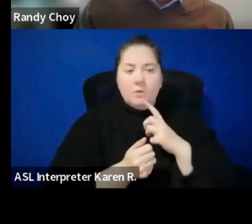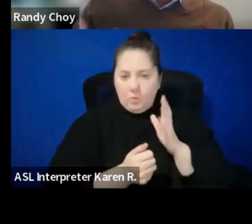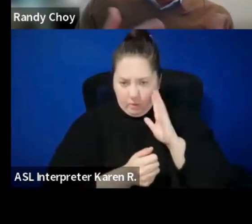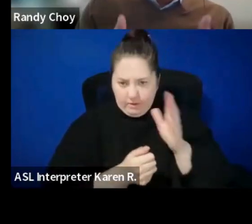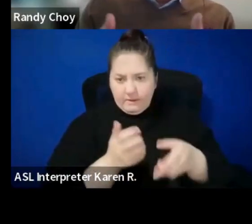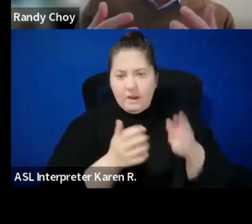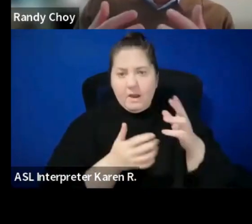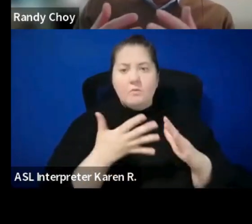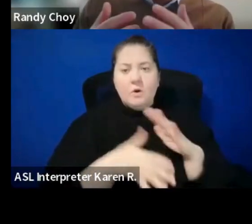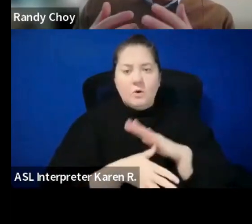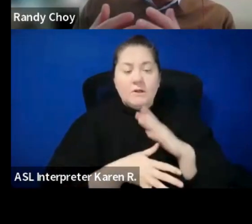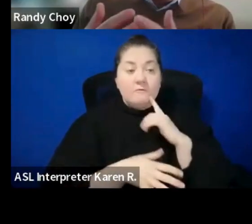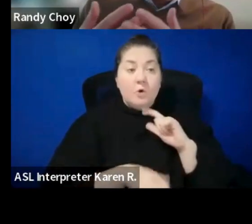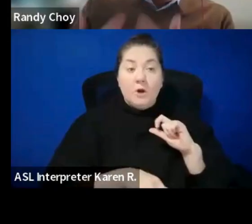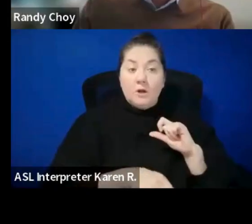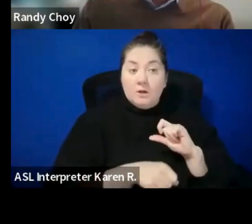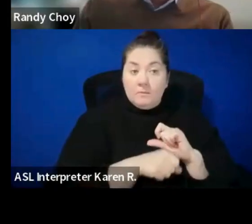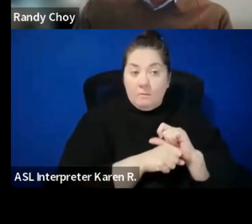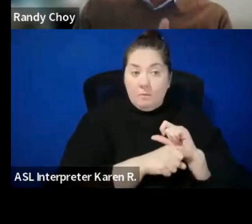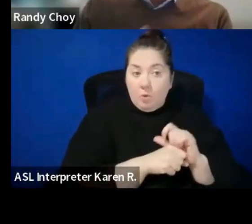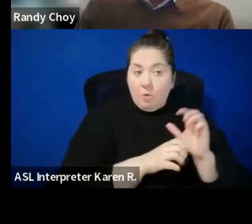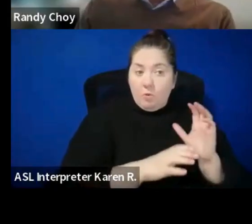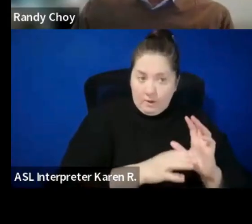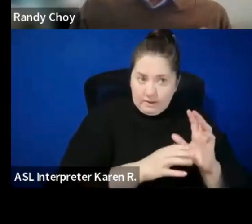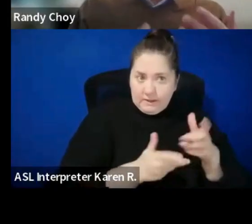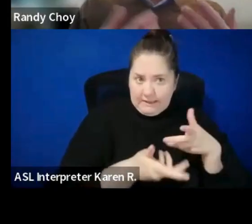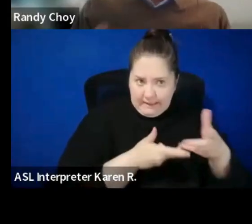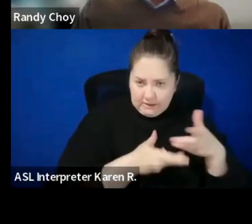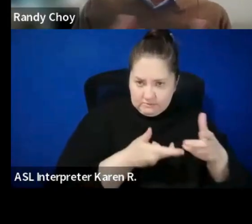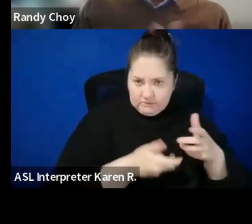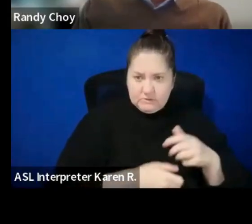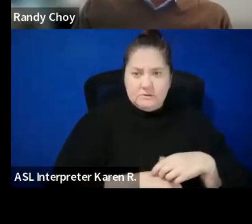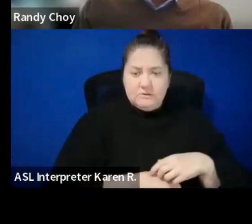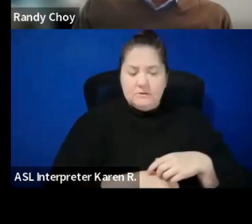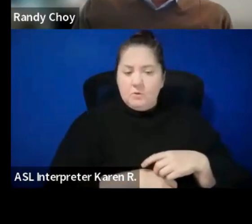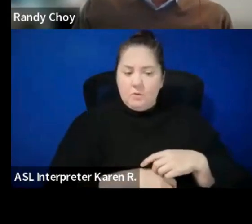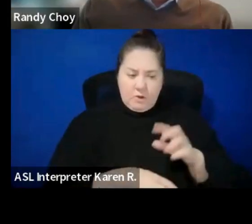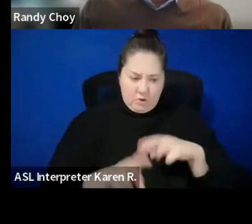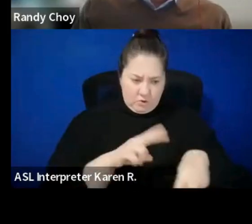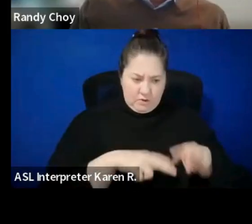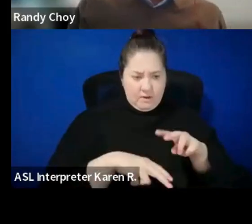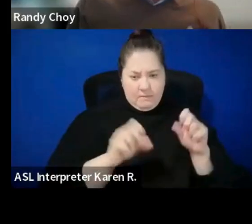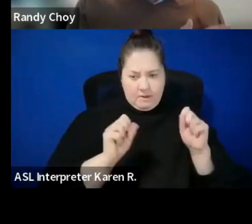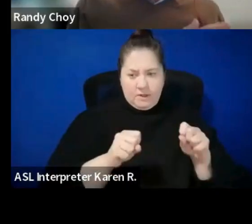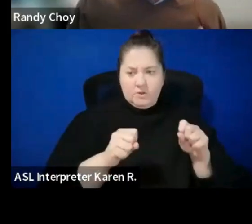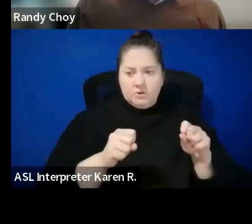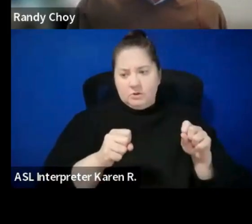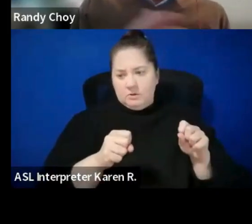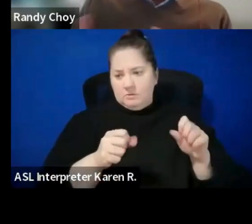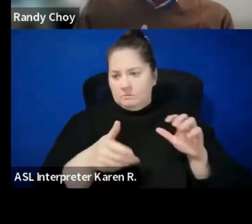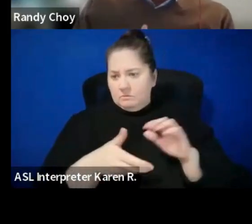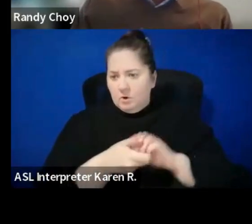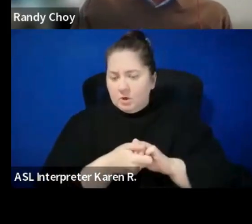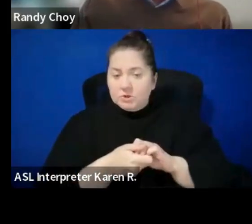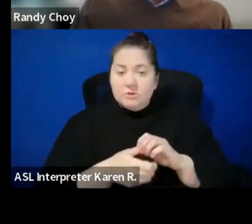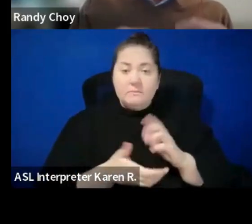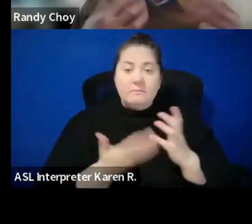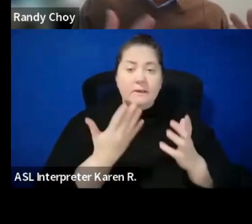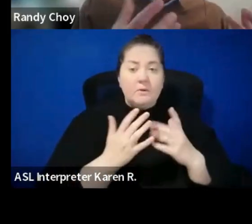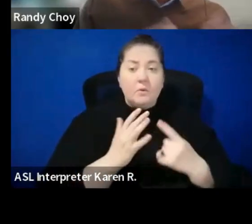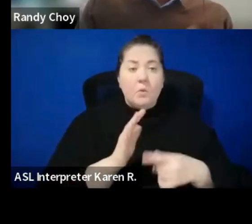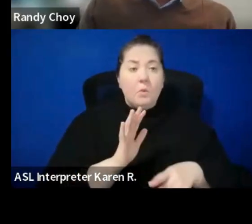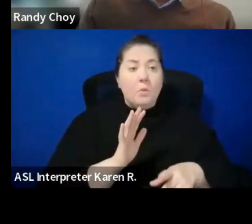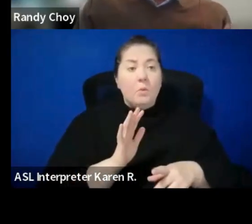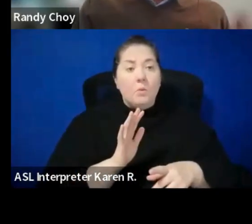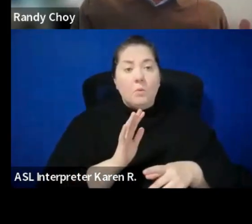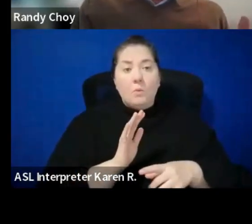us as we look at potential partnerships with nonprofits, whether there's episodic volunteering,